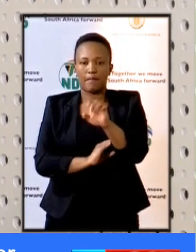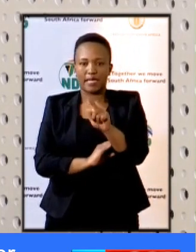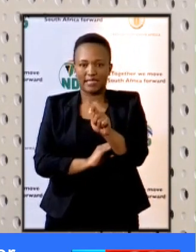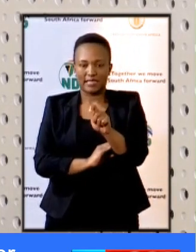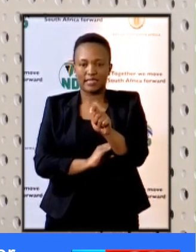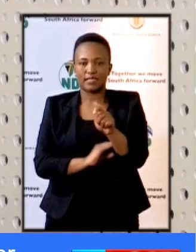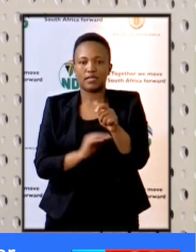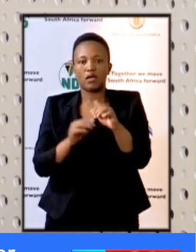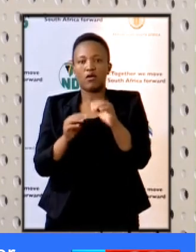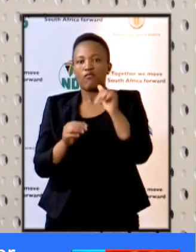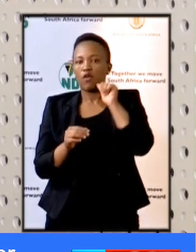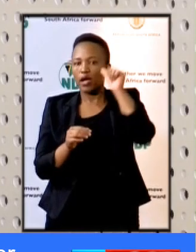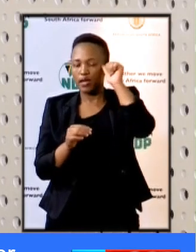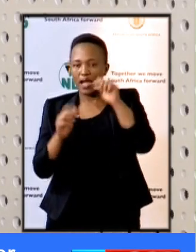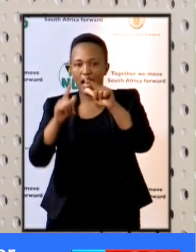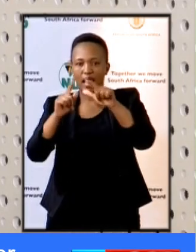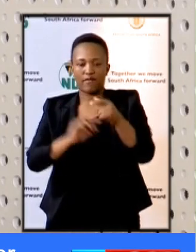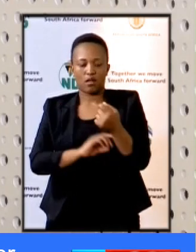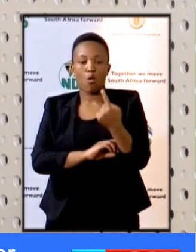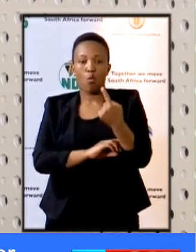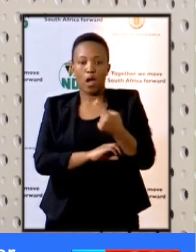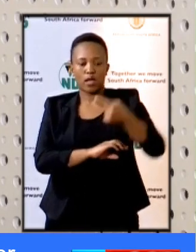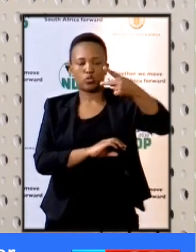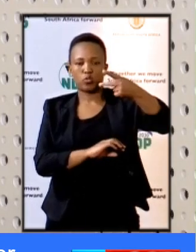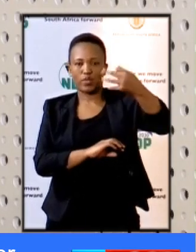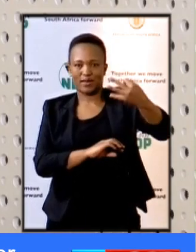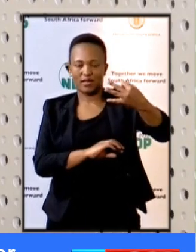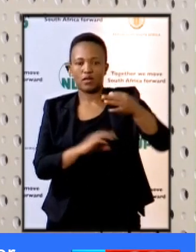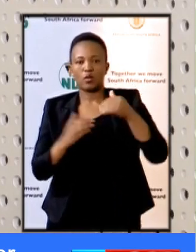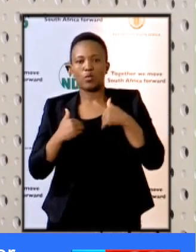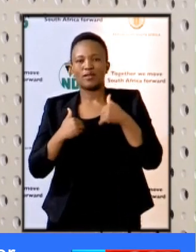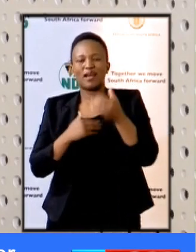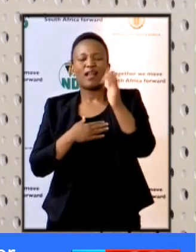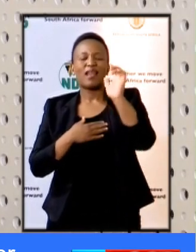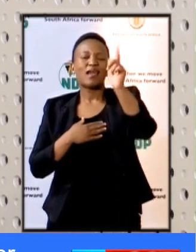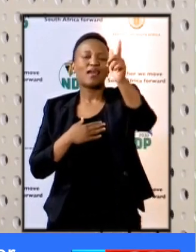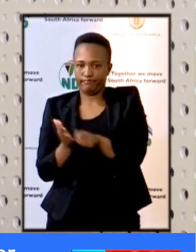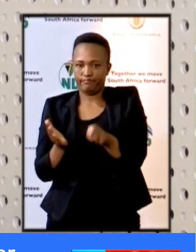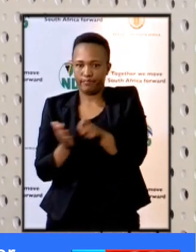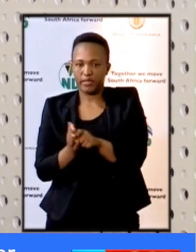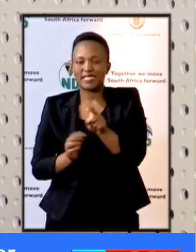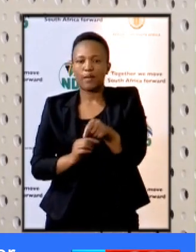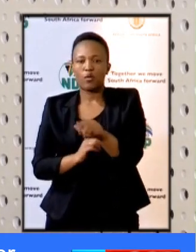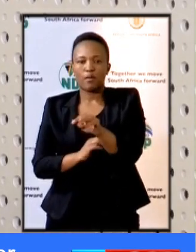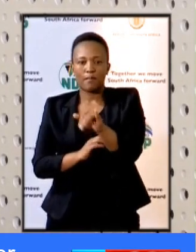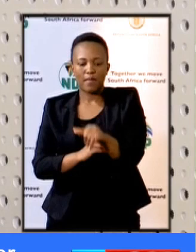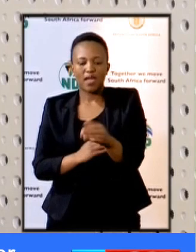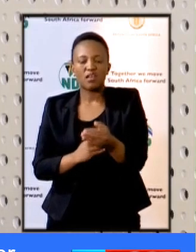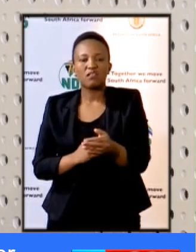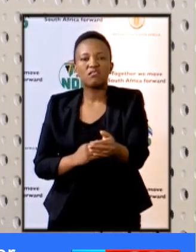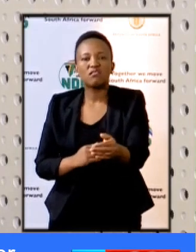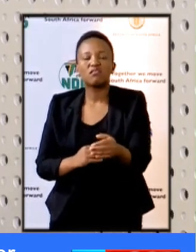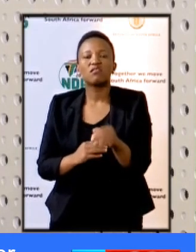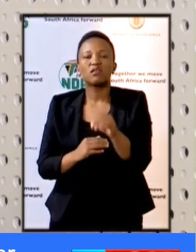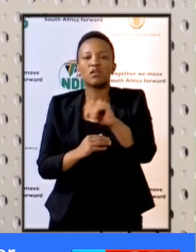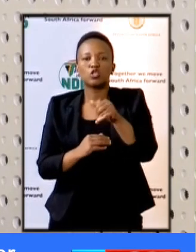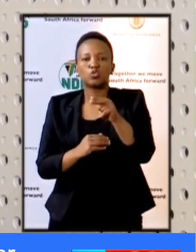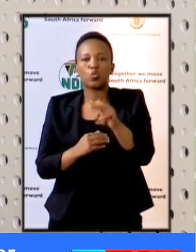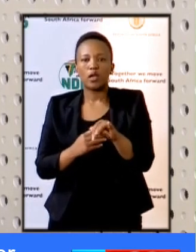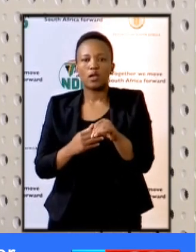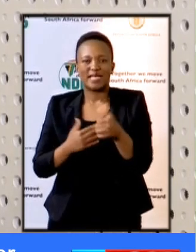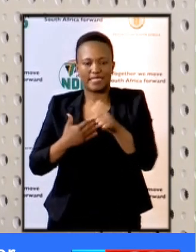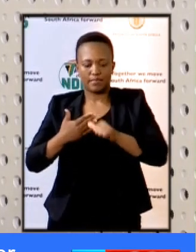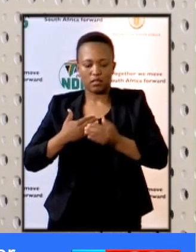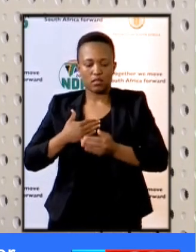training, levels 1 to 3, will resume on a later date, May, June, General Education